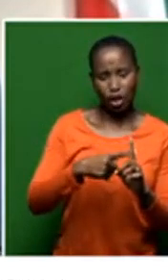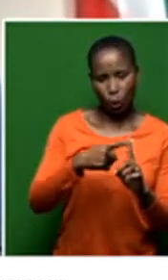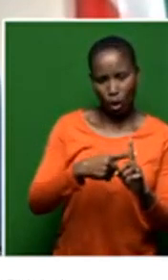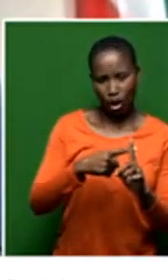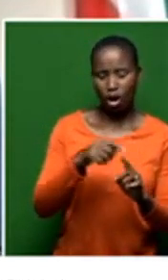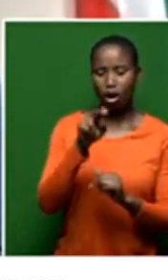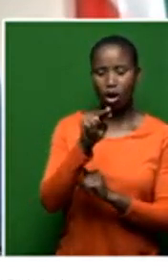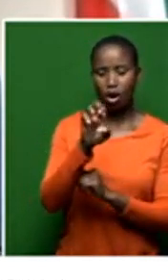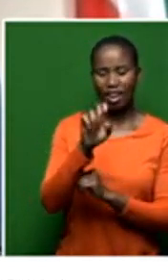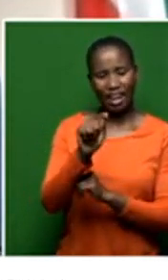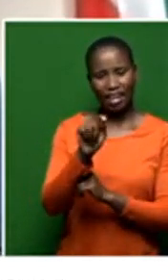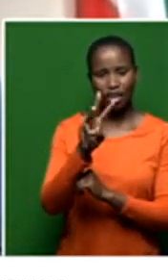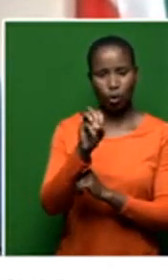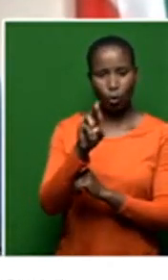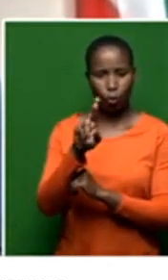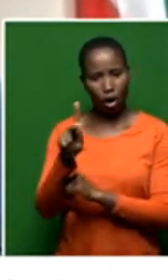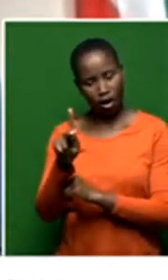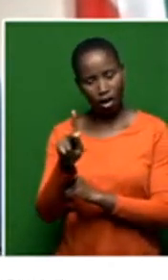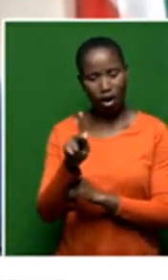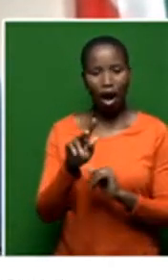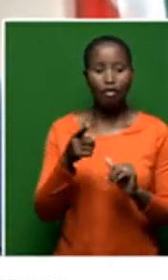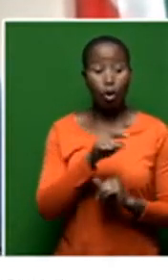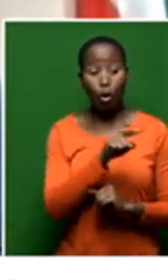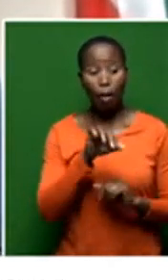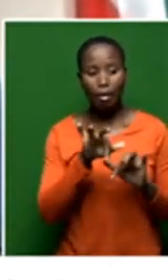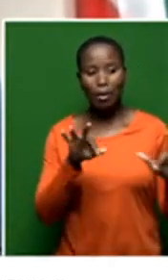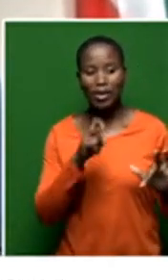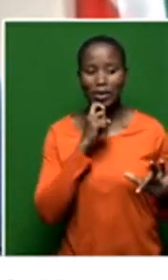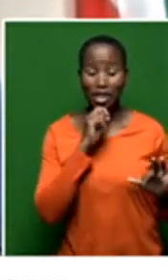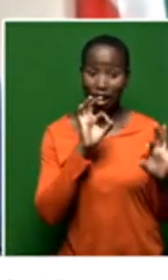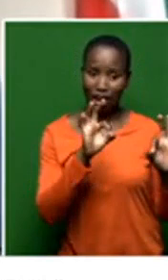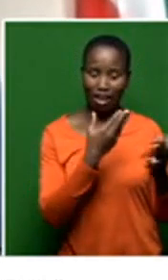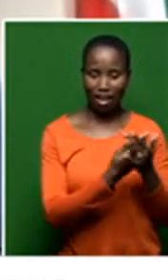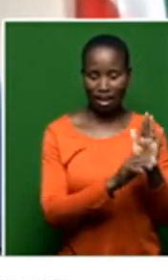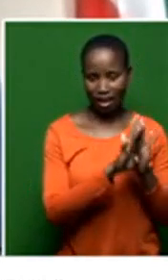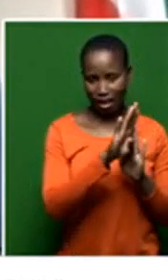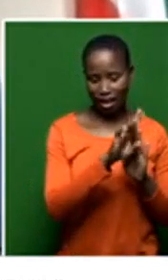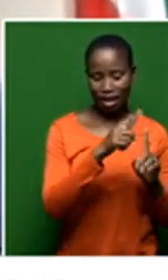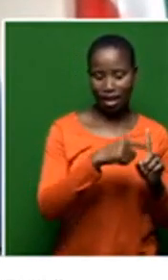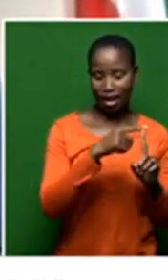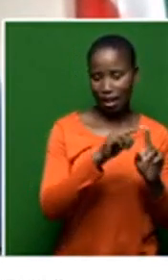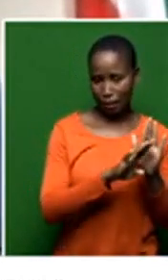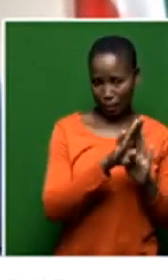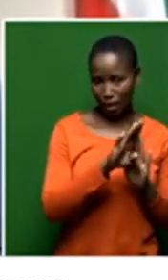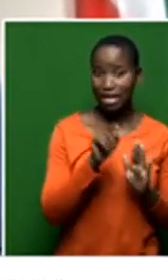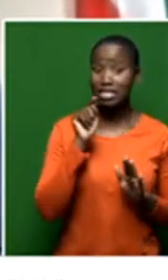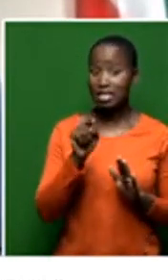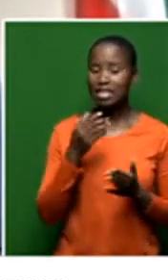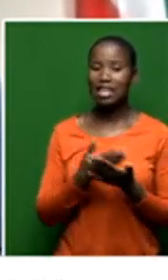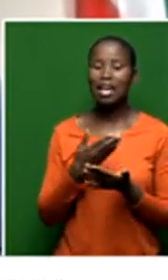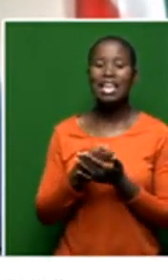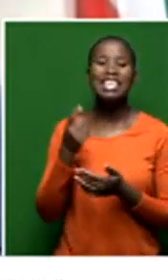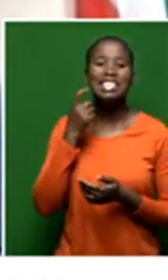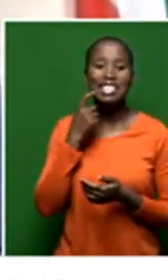coverage to consumers. So for a mobile network operator to be able to